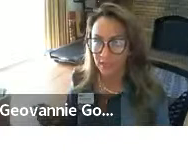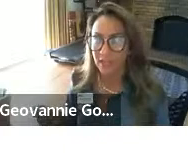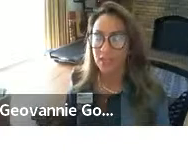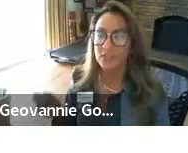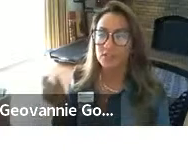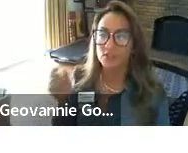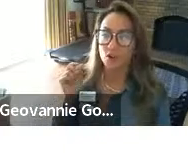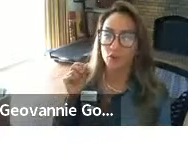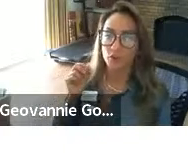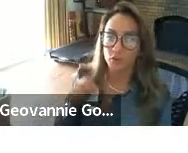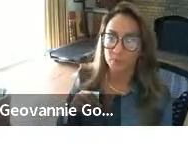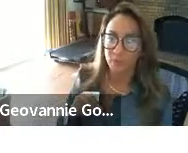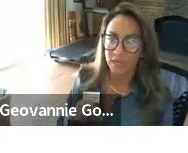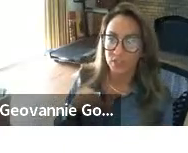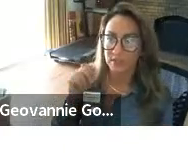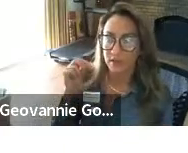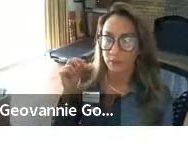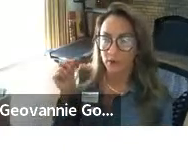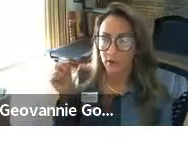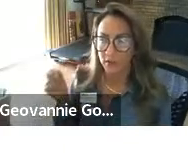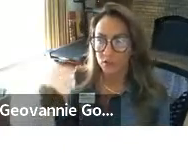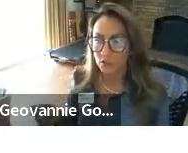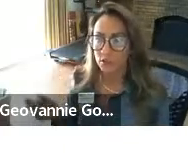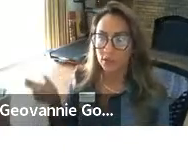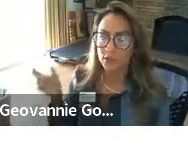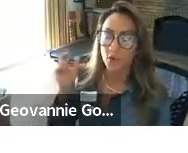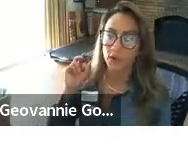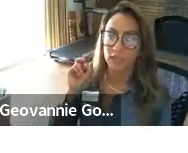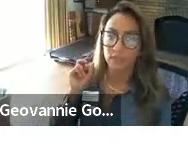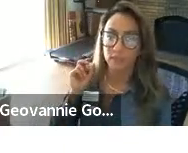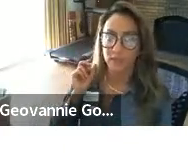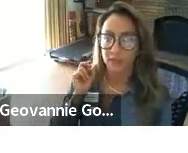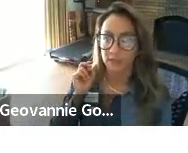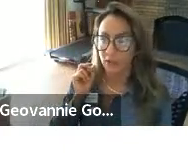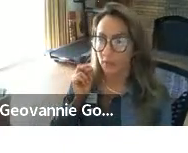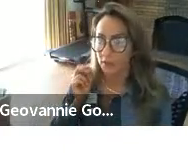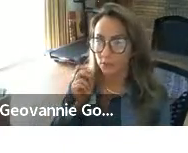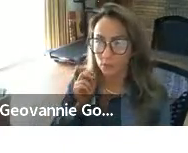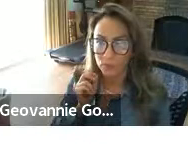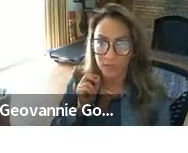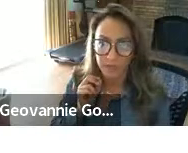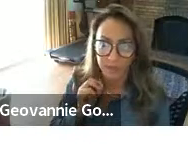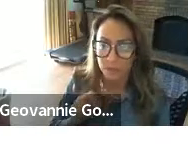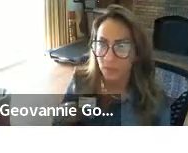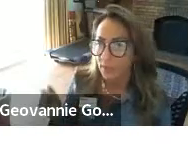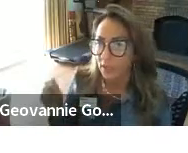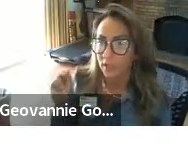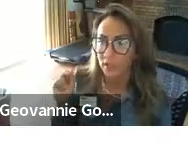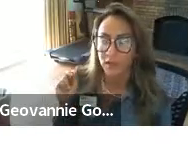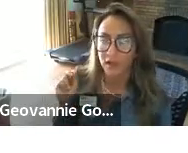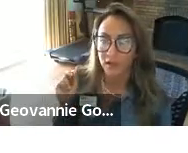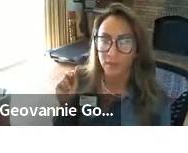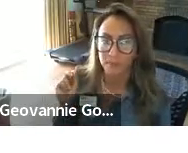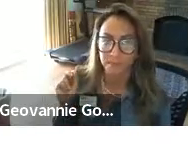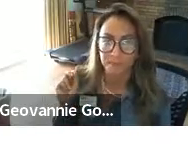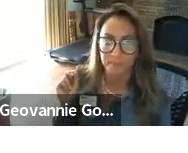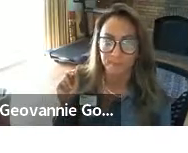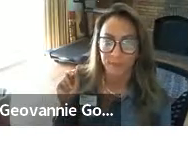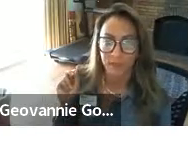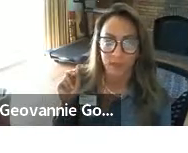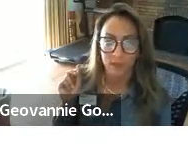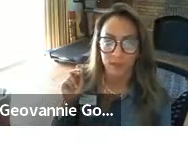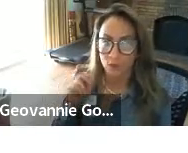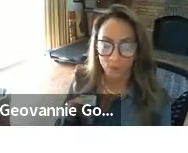administrative fee. So for those patients that were uninsured, or even if they went through like a community